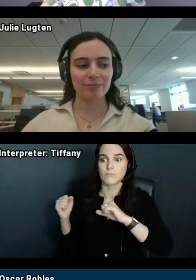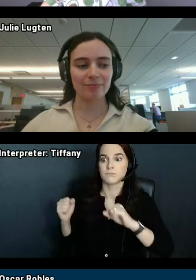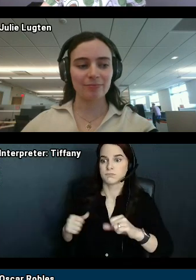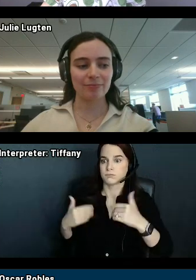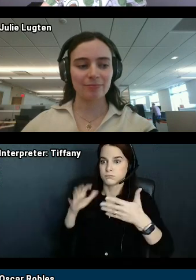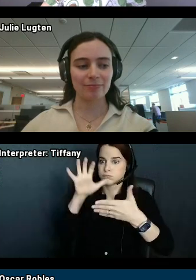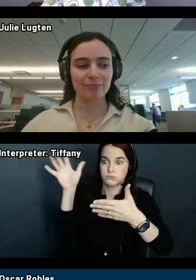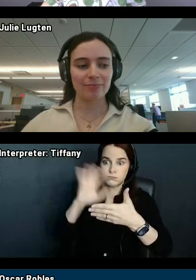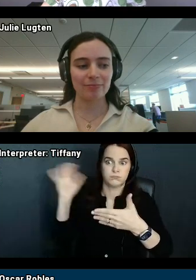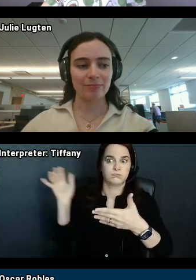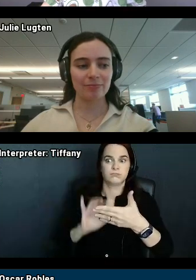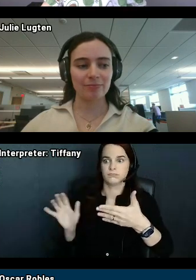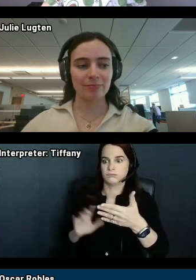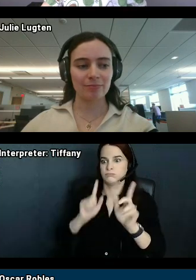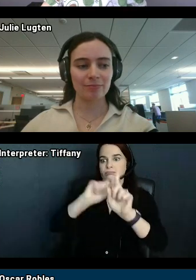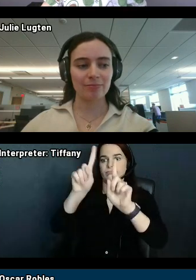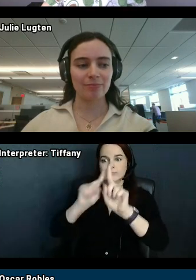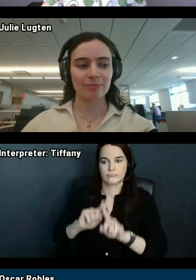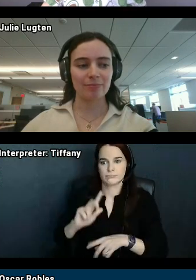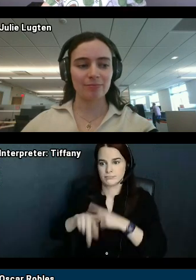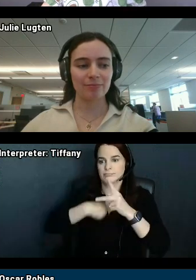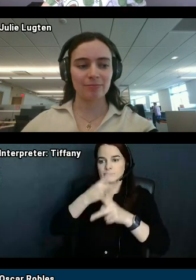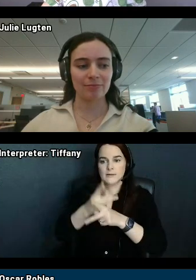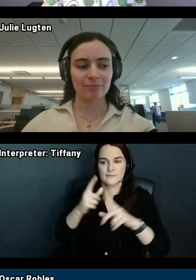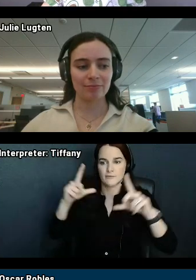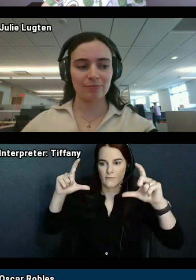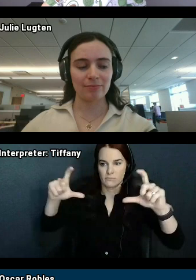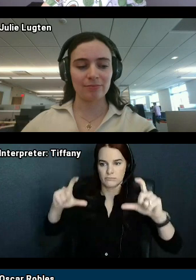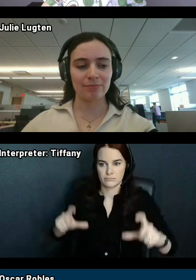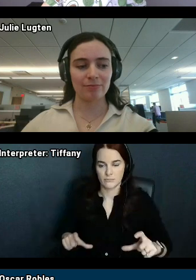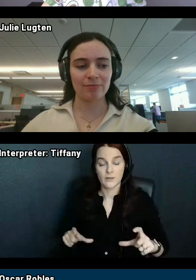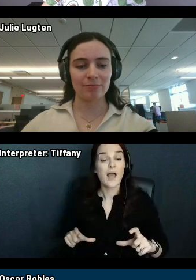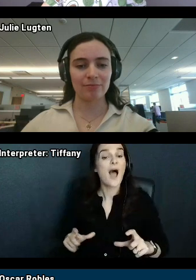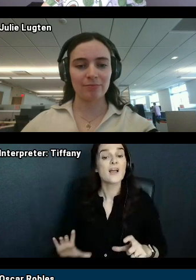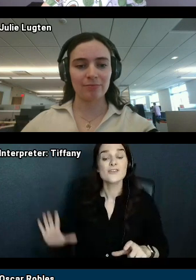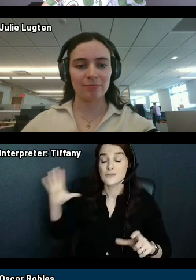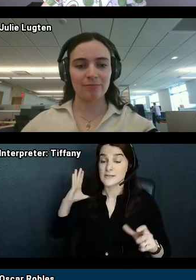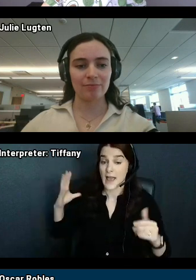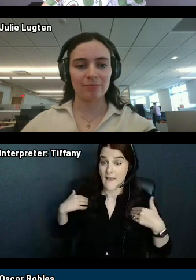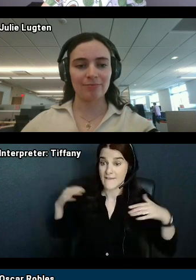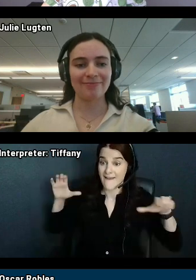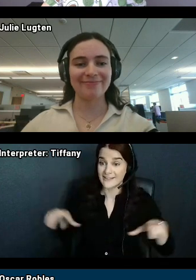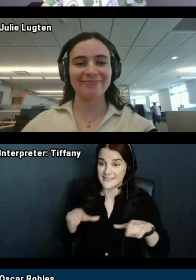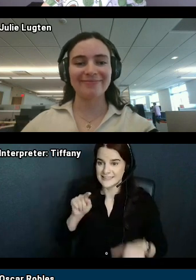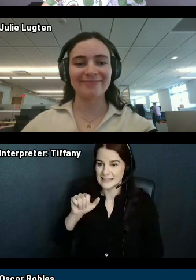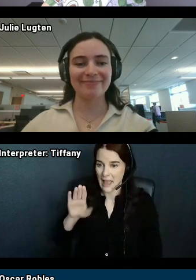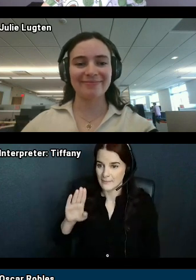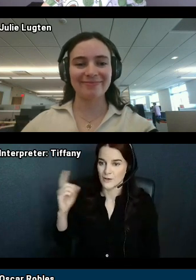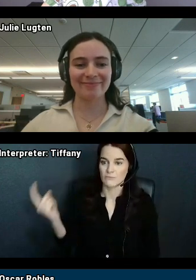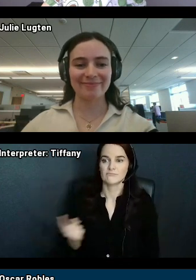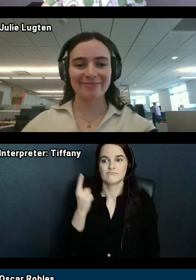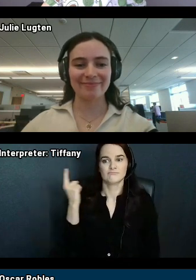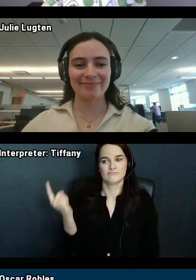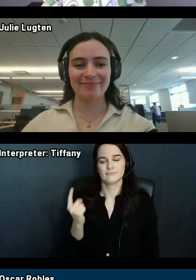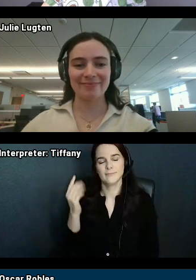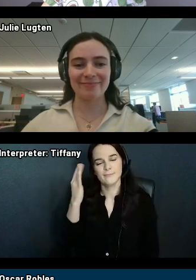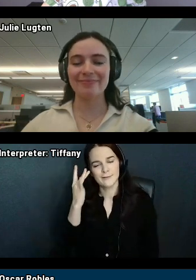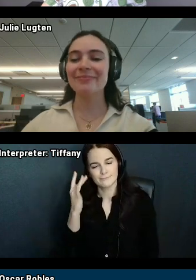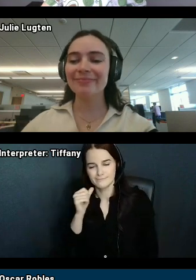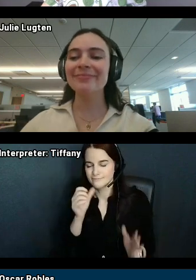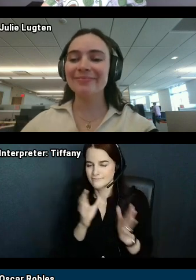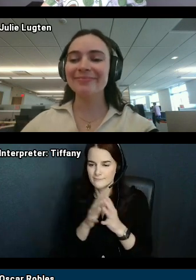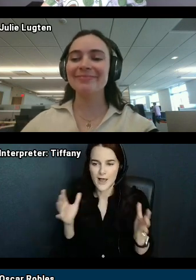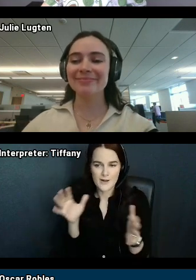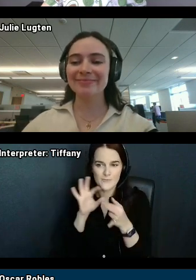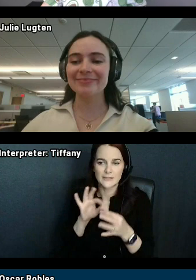new card types. So I used to have it on this activity tabs all the time because there wasn't much for me in